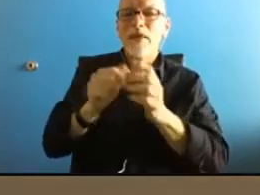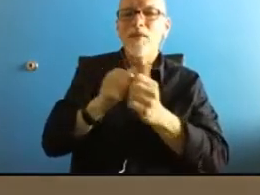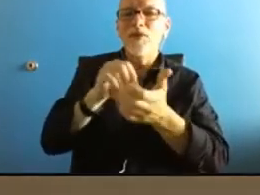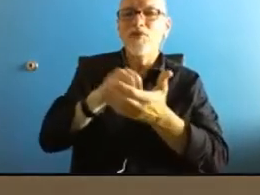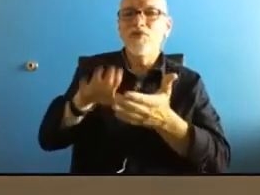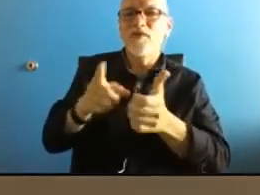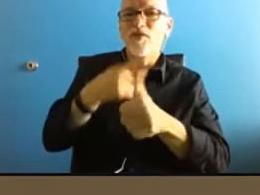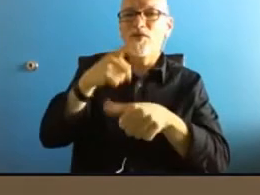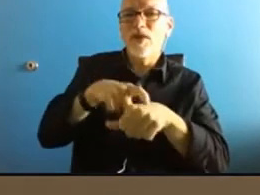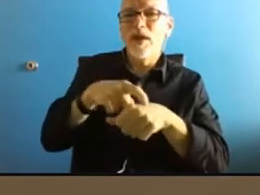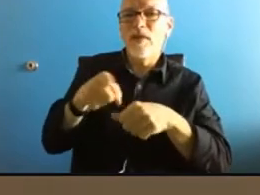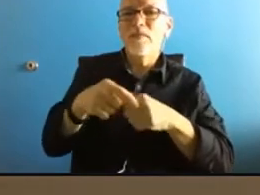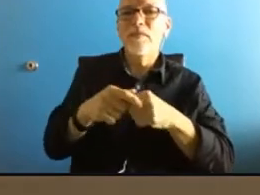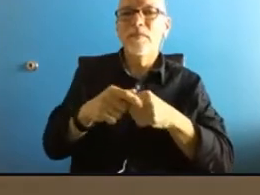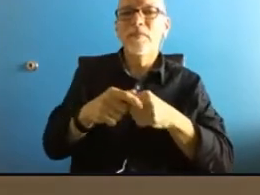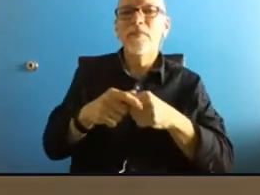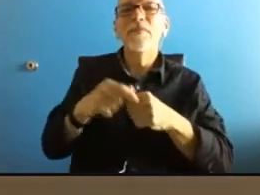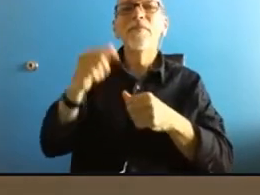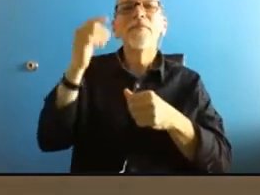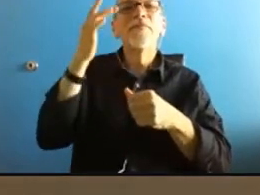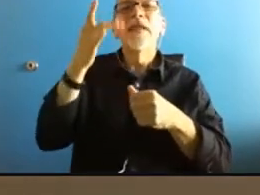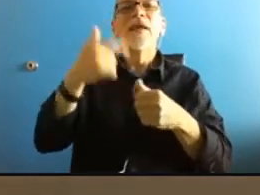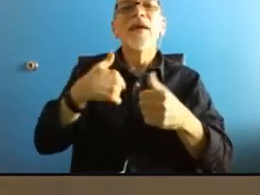time, because we don't want